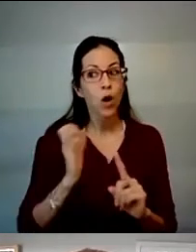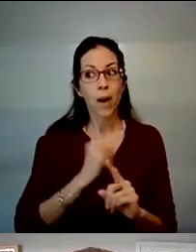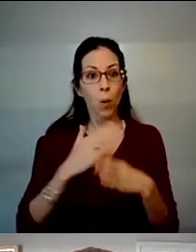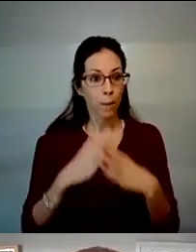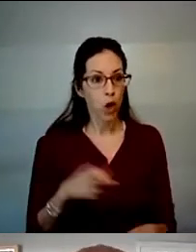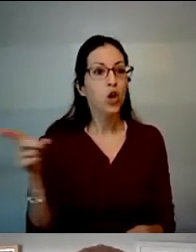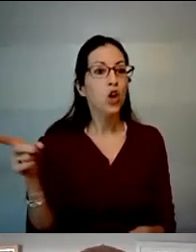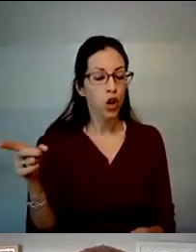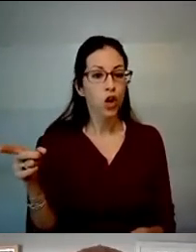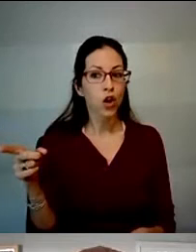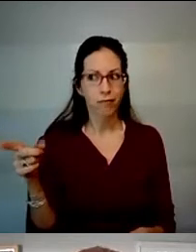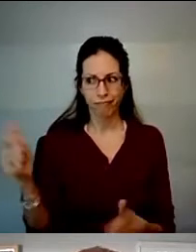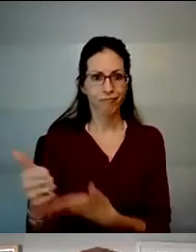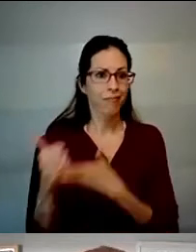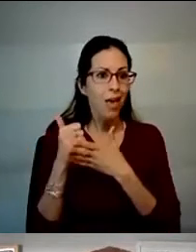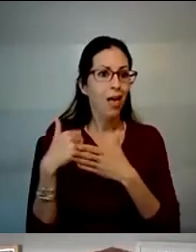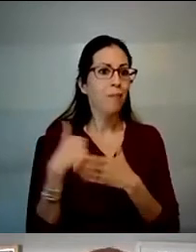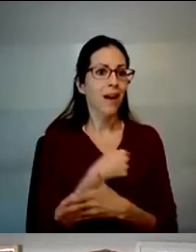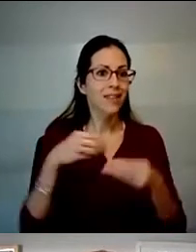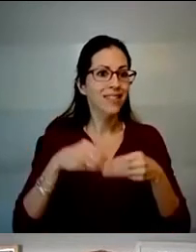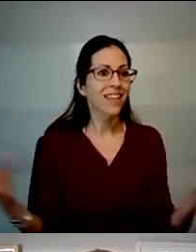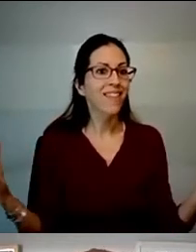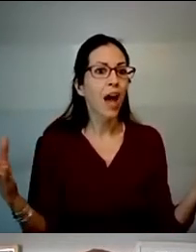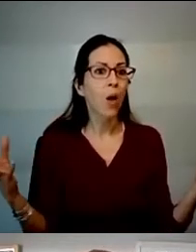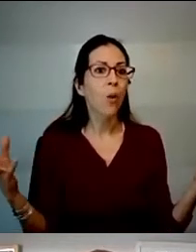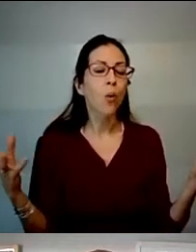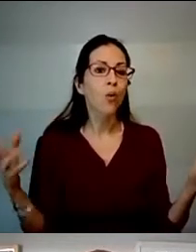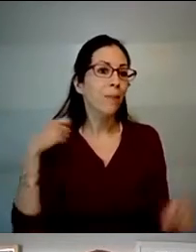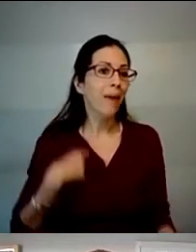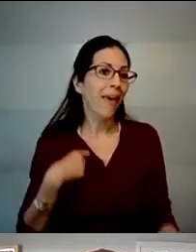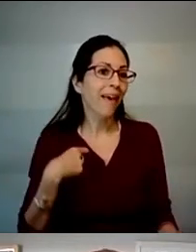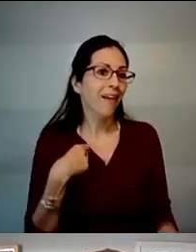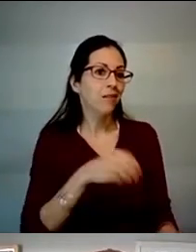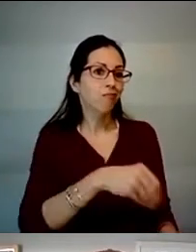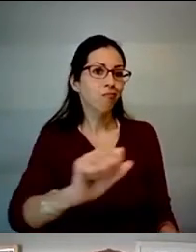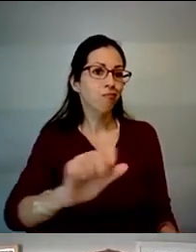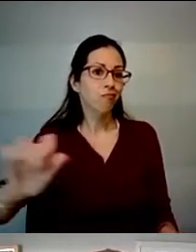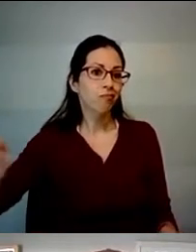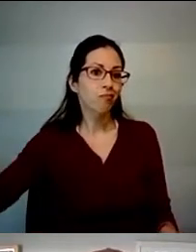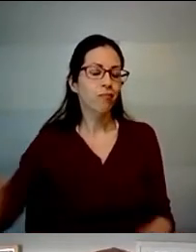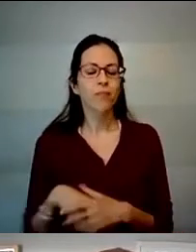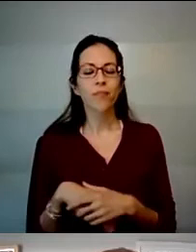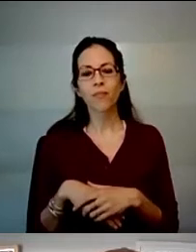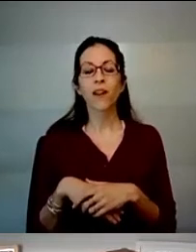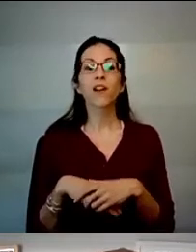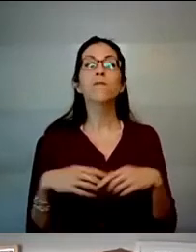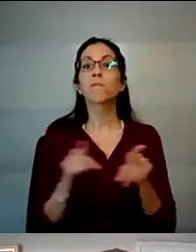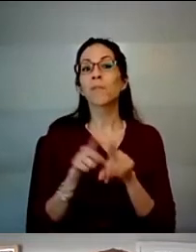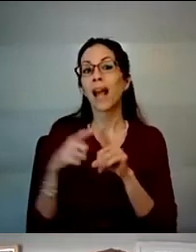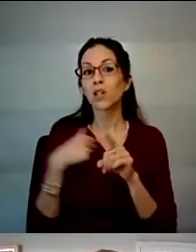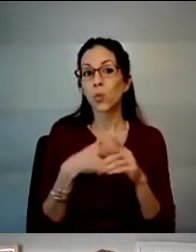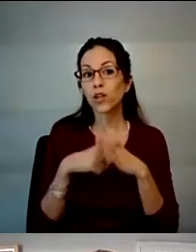were there, and they helped us give out these kits. And then as we rolled into the beginning of the school year